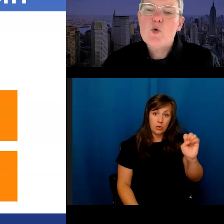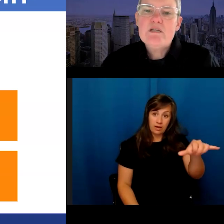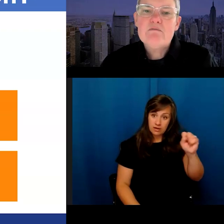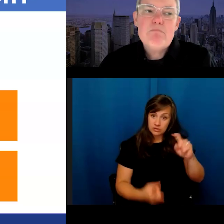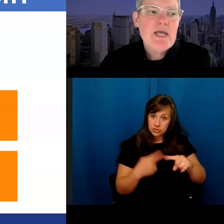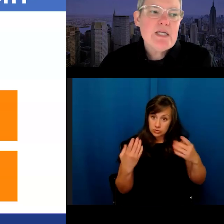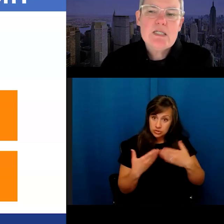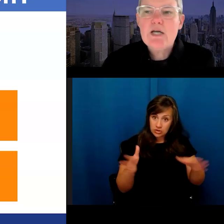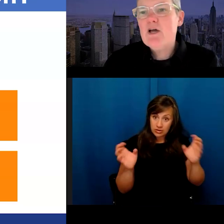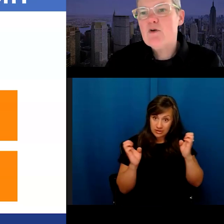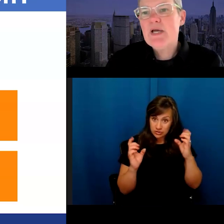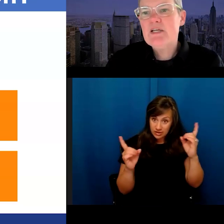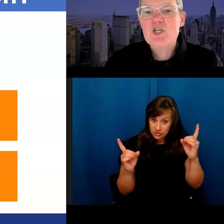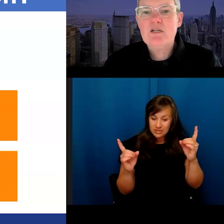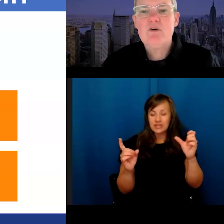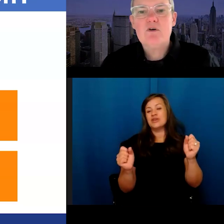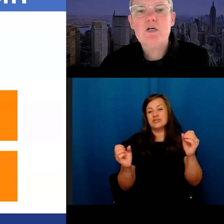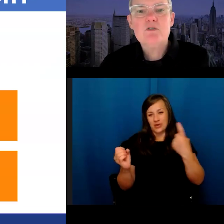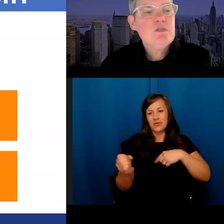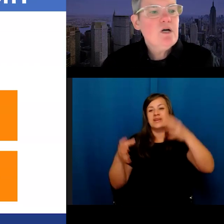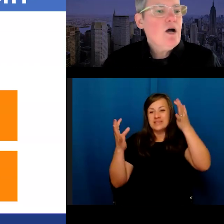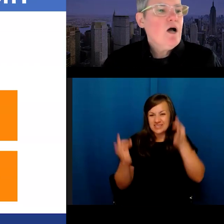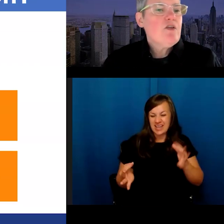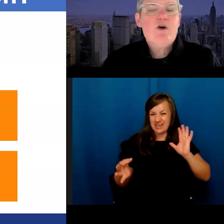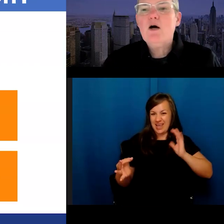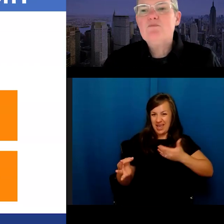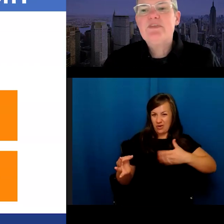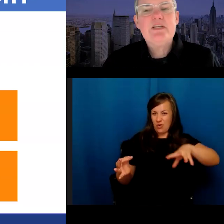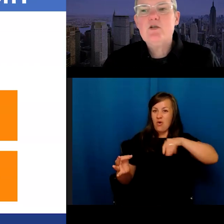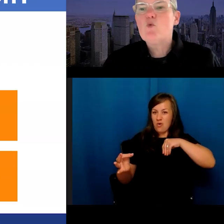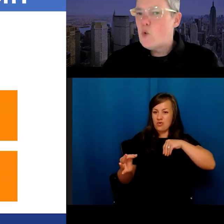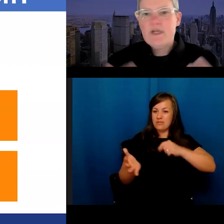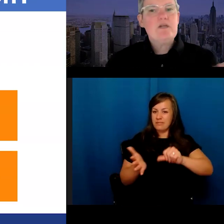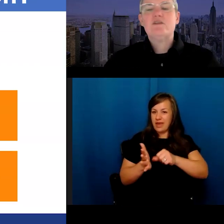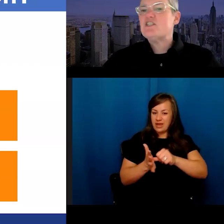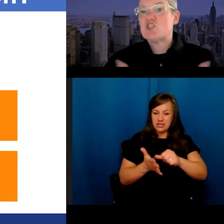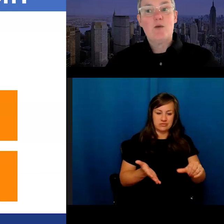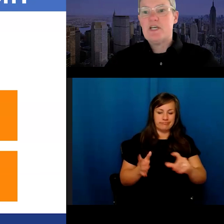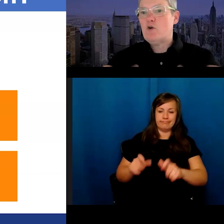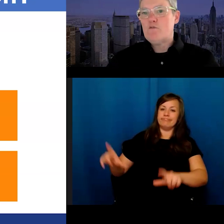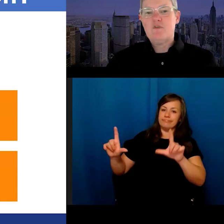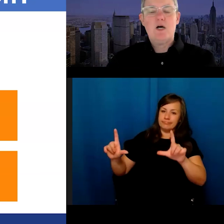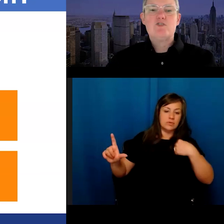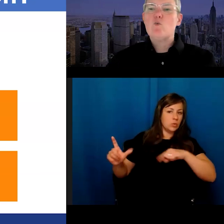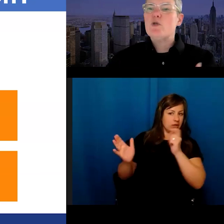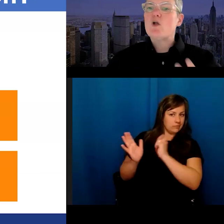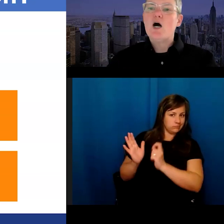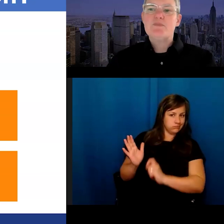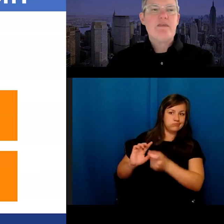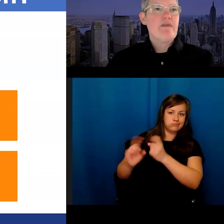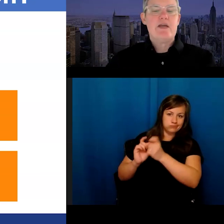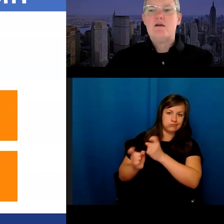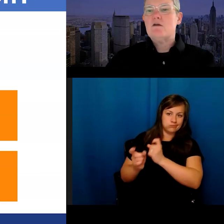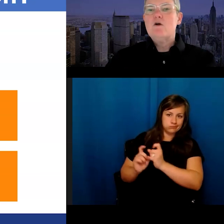So we made another page kind of on our own that we can just update on the fly. So we